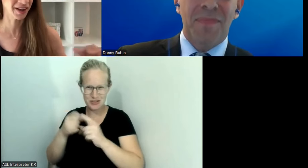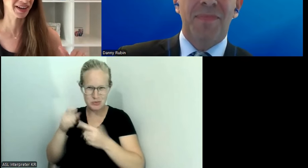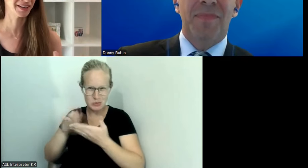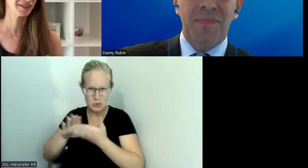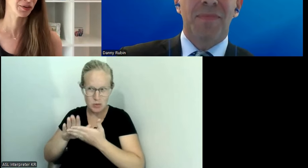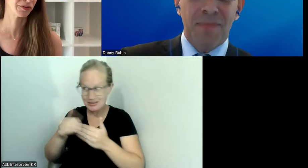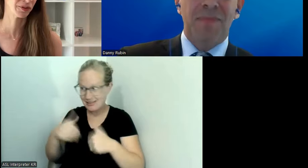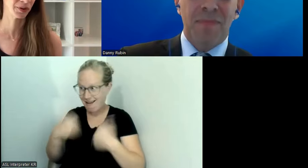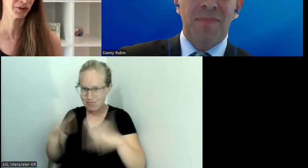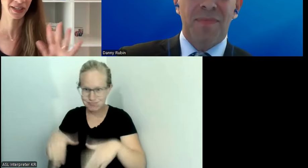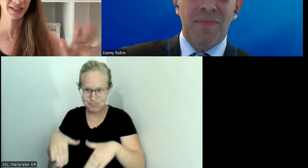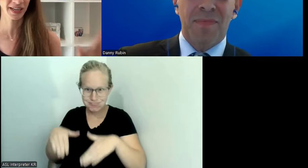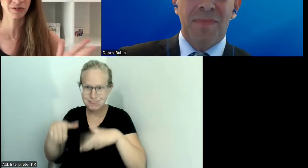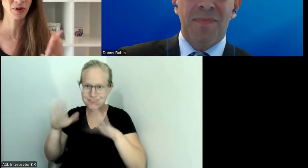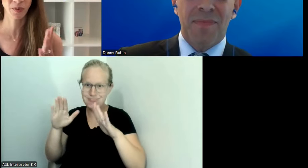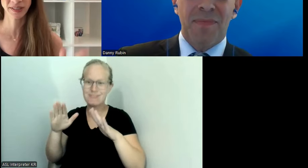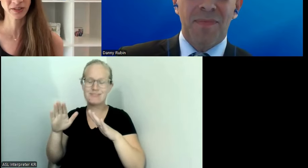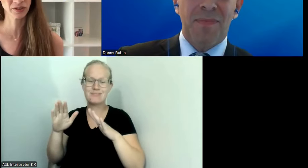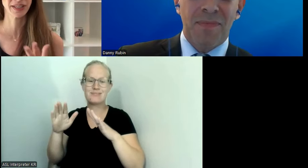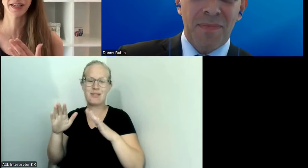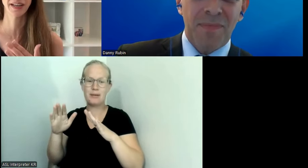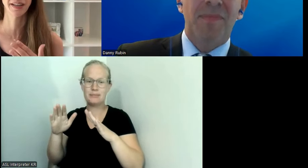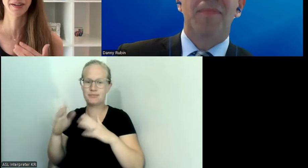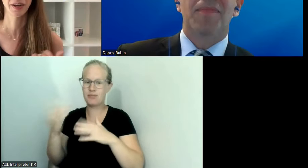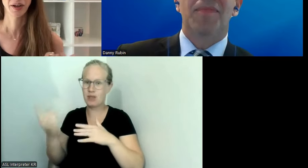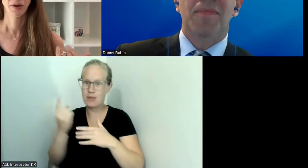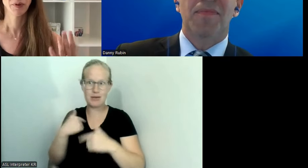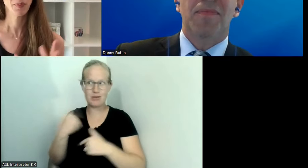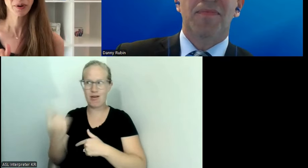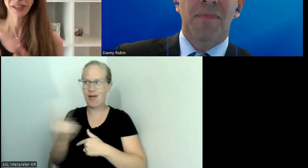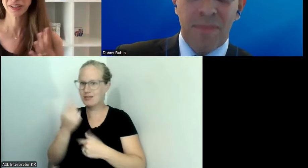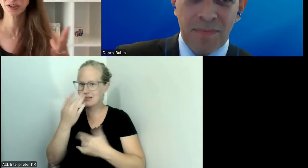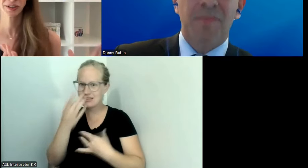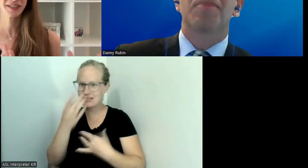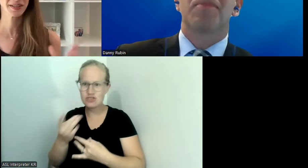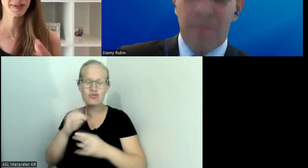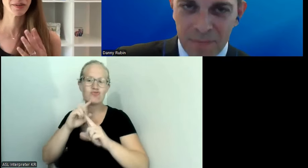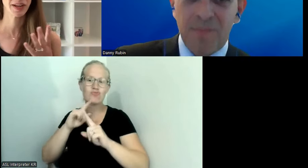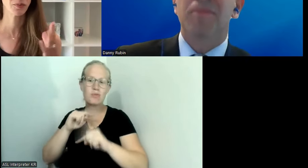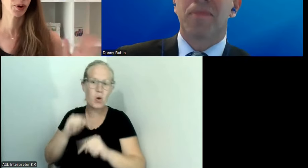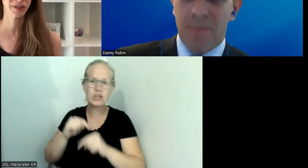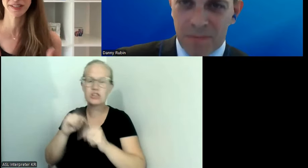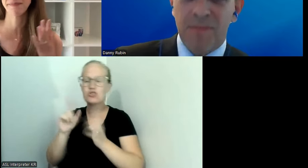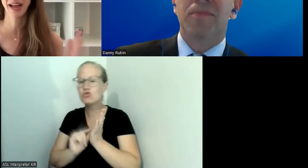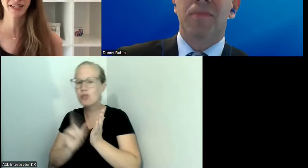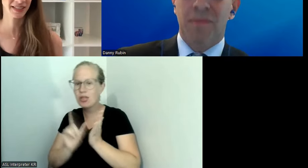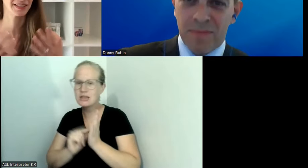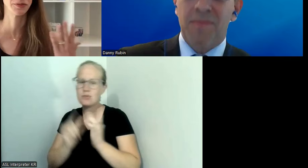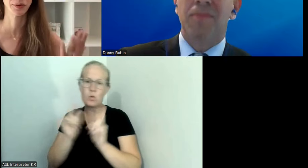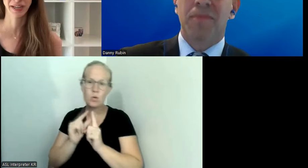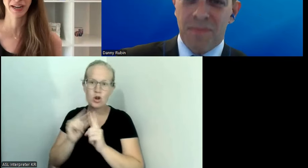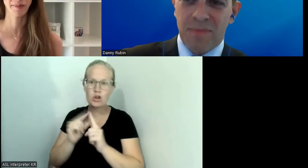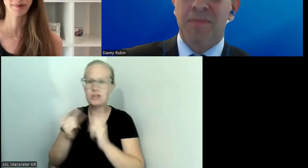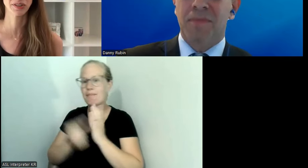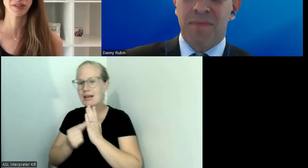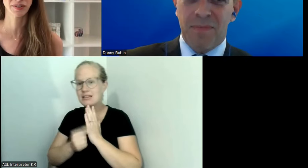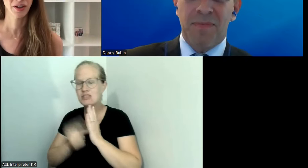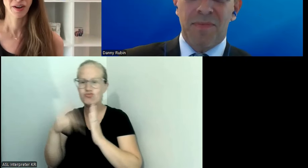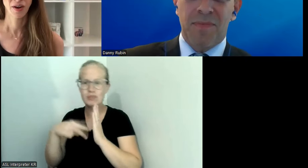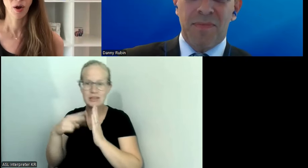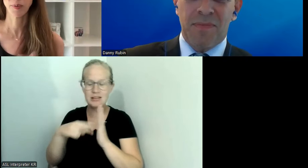very young and from the earliest age, was always interested in reporting and journalism and words and magazines and reading.